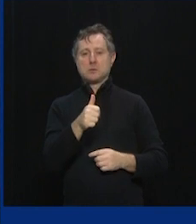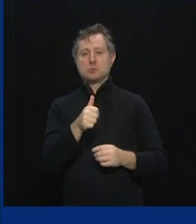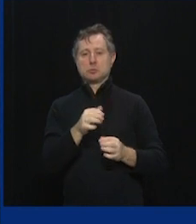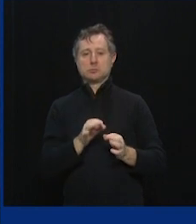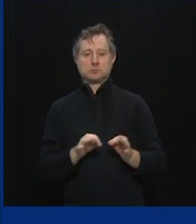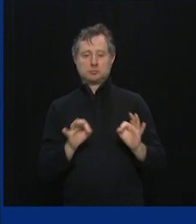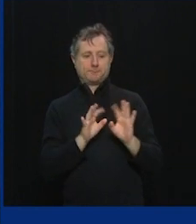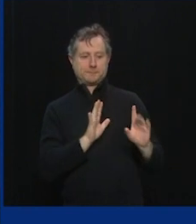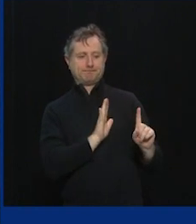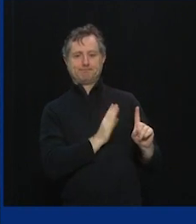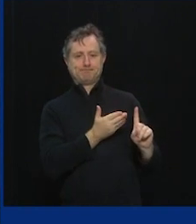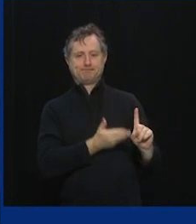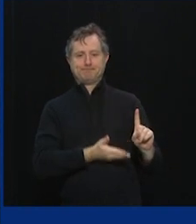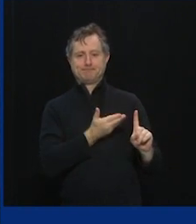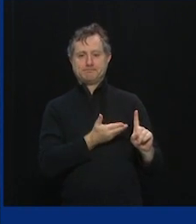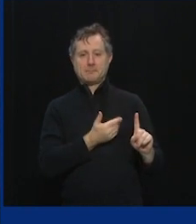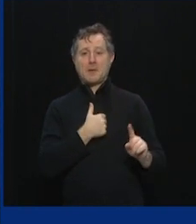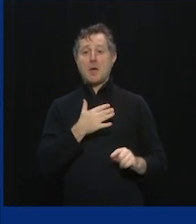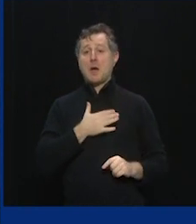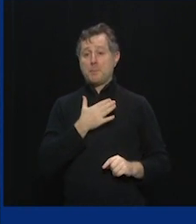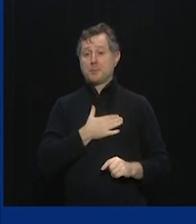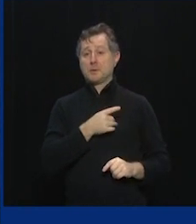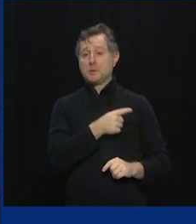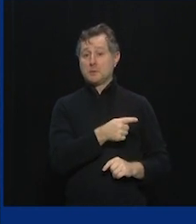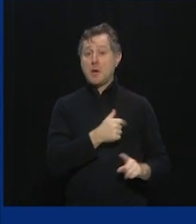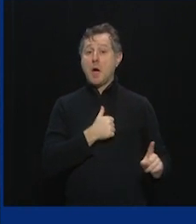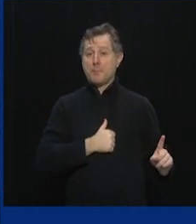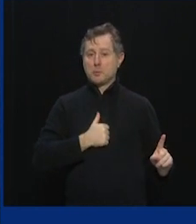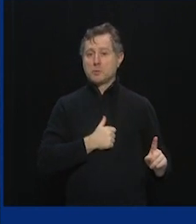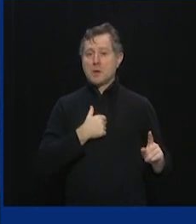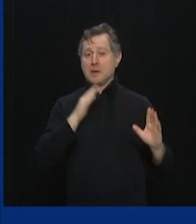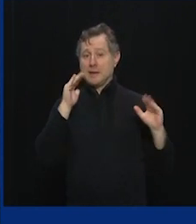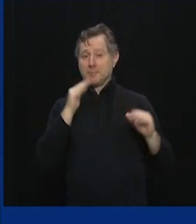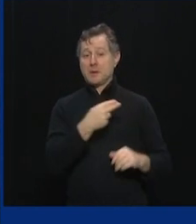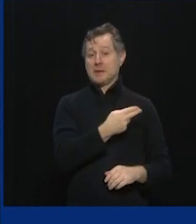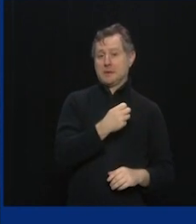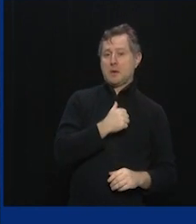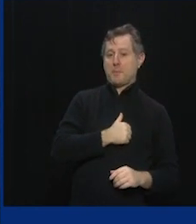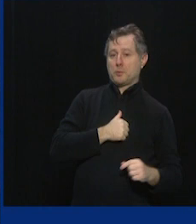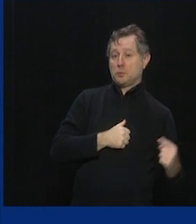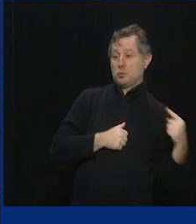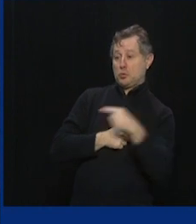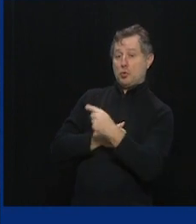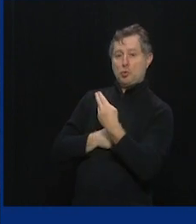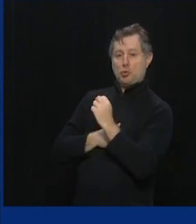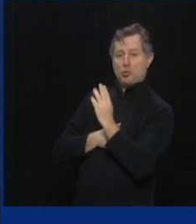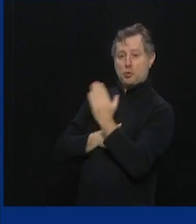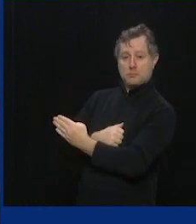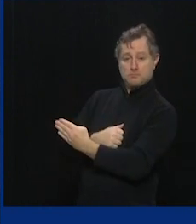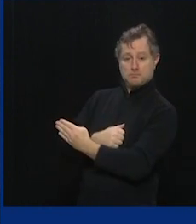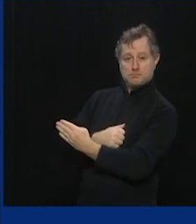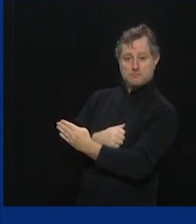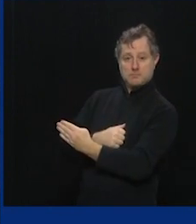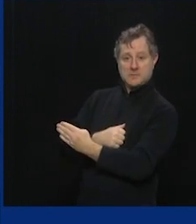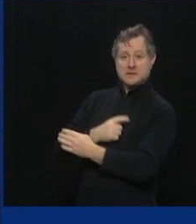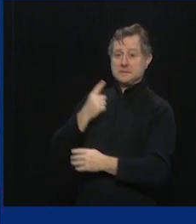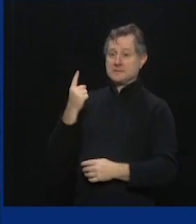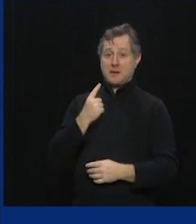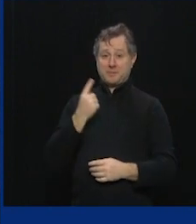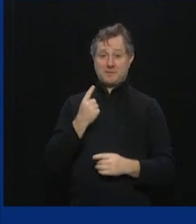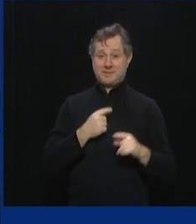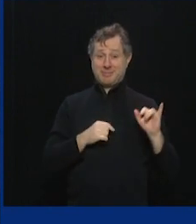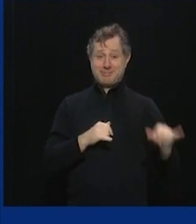But I'll tell you, I'm glad he apologized. I hope he apologizes to her personally, and that something like this does not happen again.